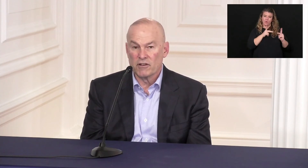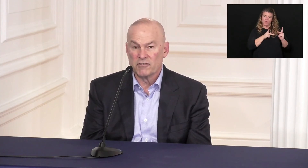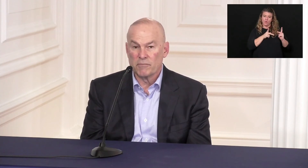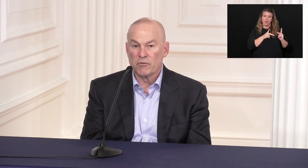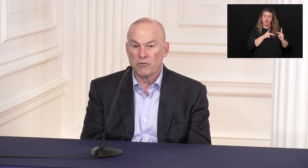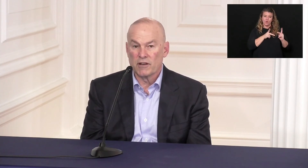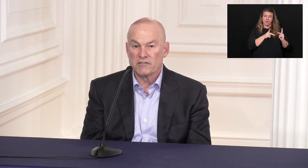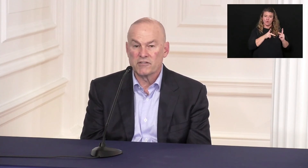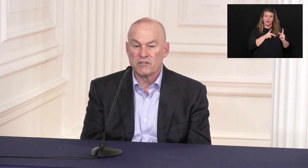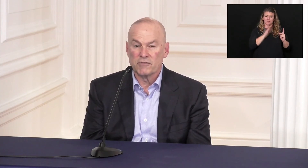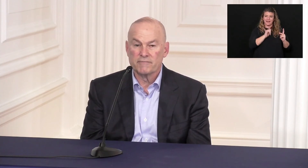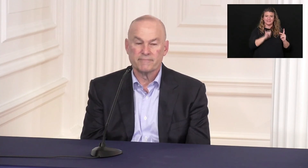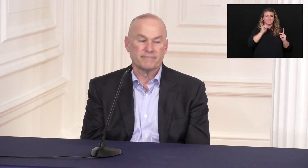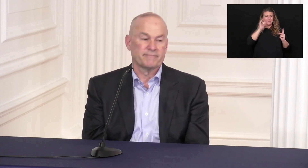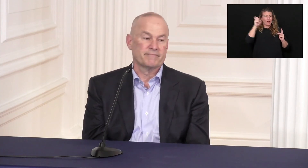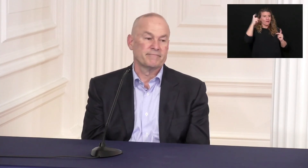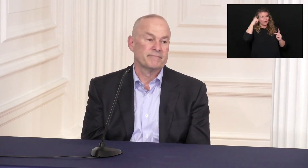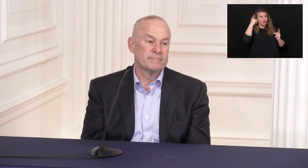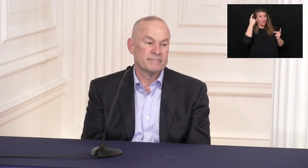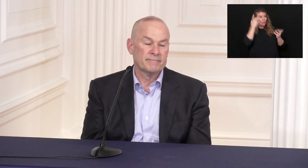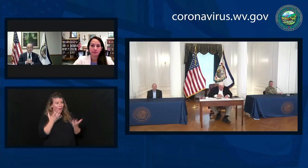governor has implored us to do.